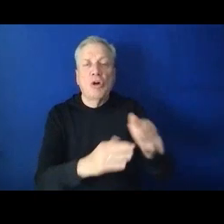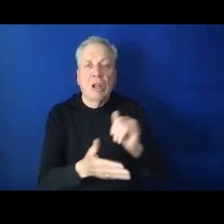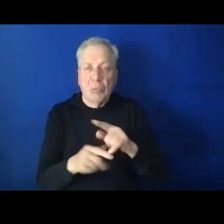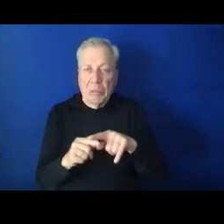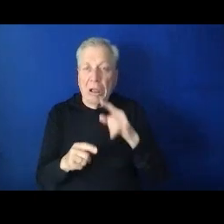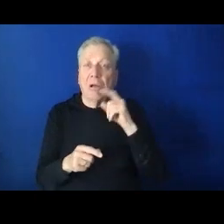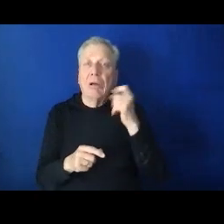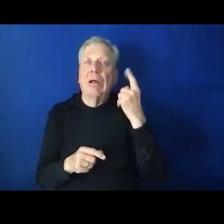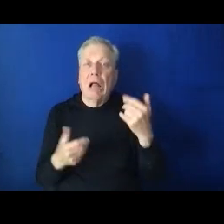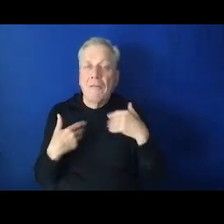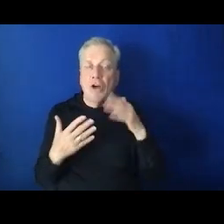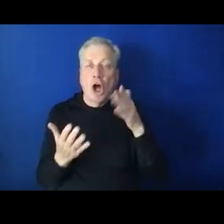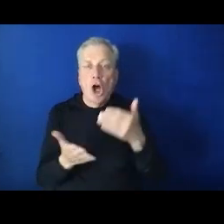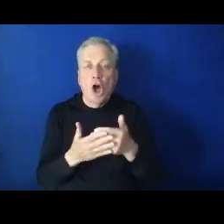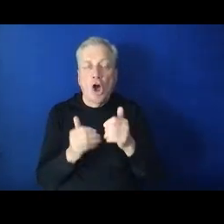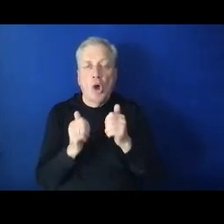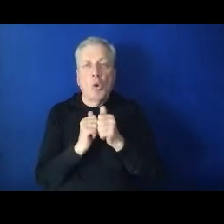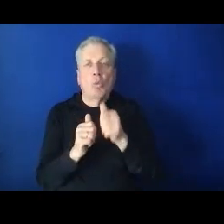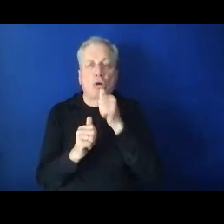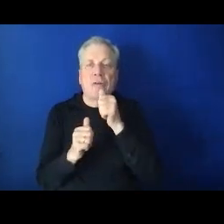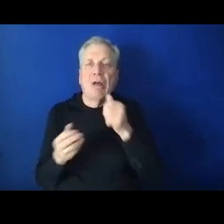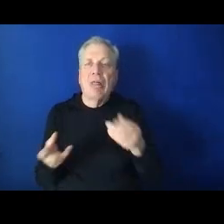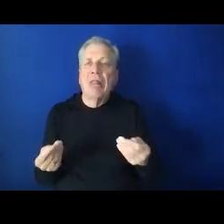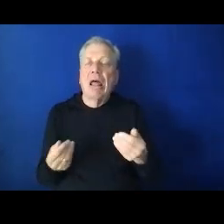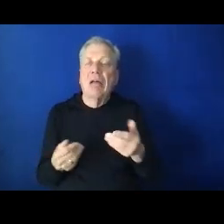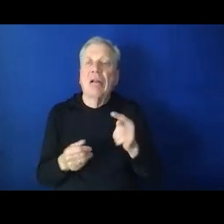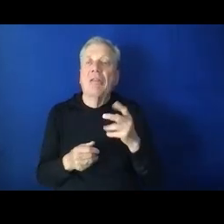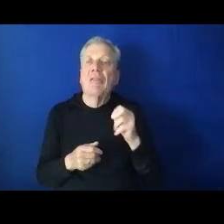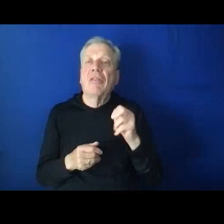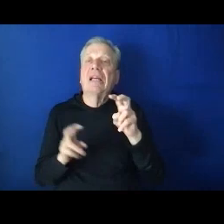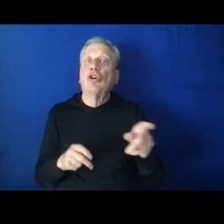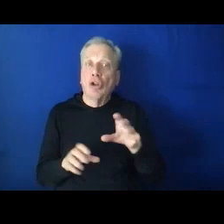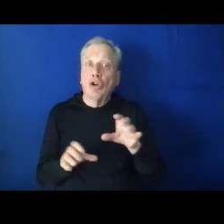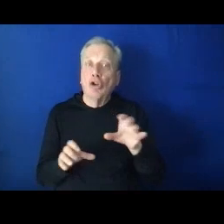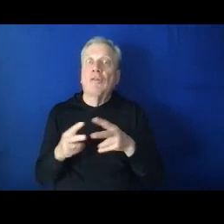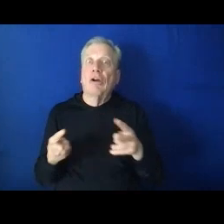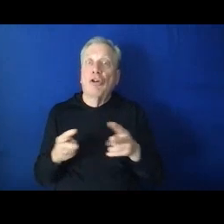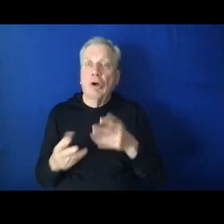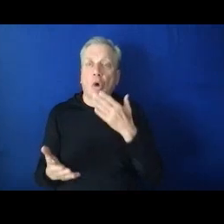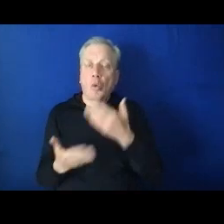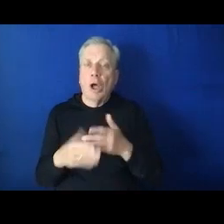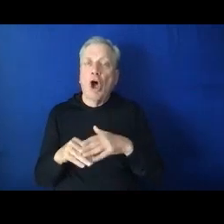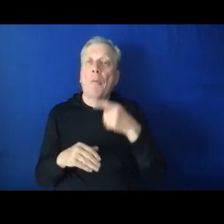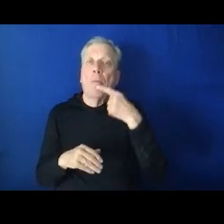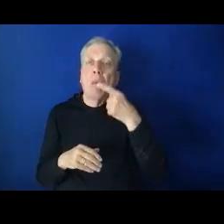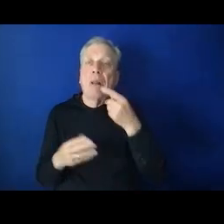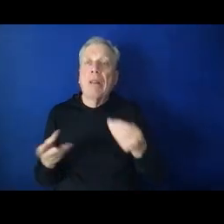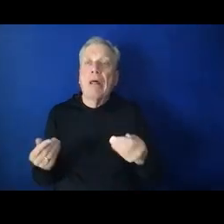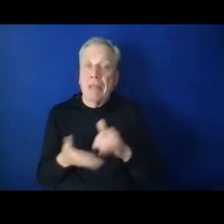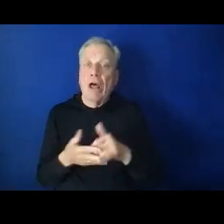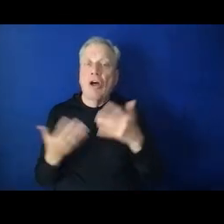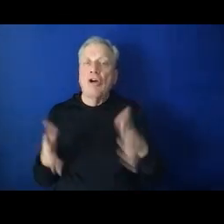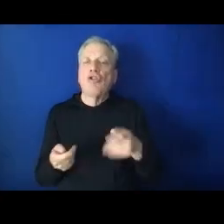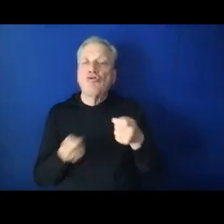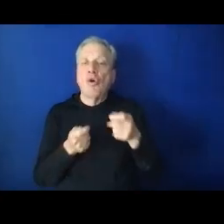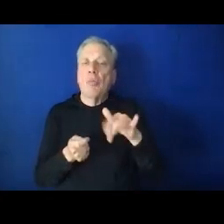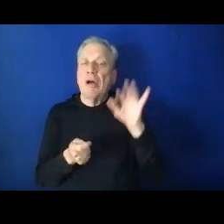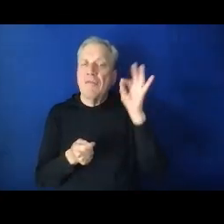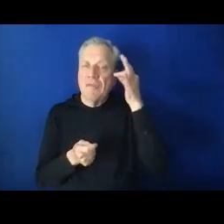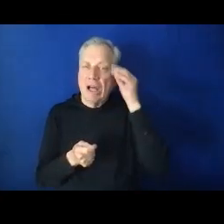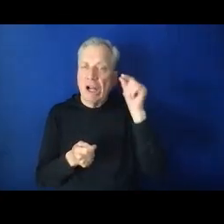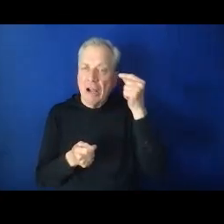with private land. And the issue is they've done very well on public lands that are controlled by the federal government